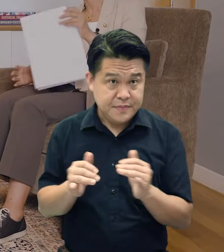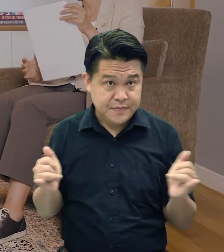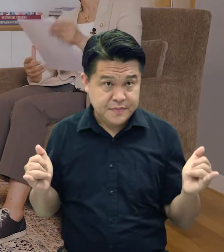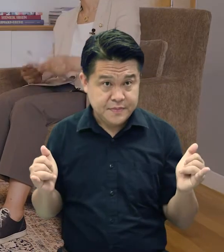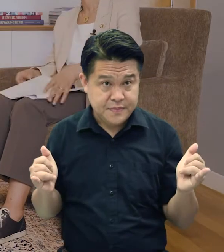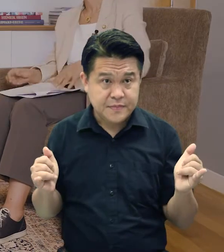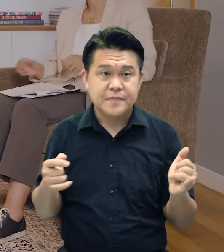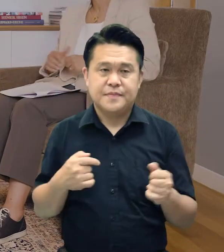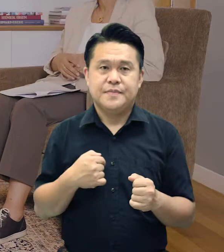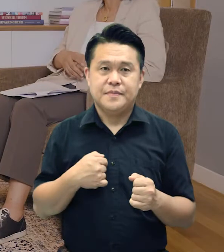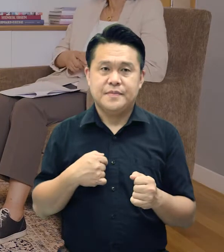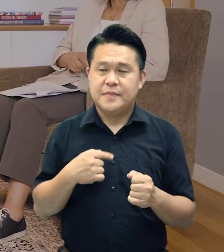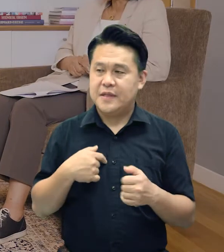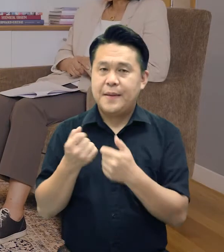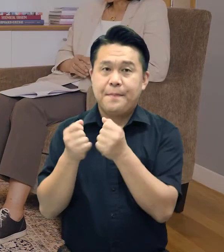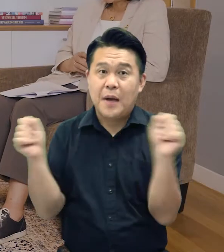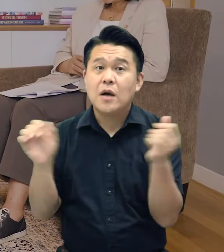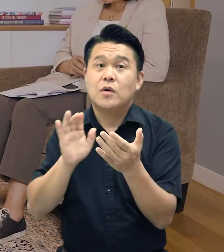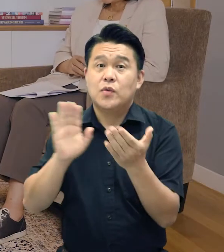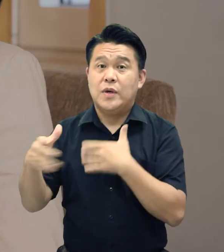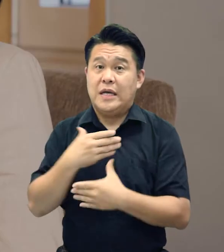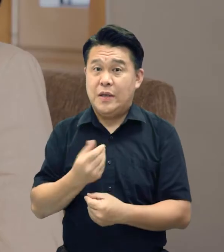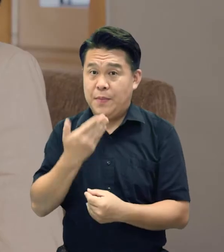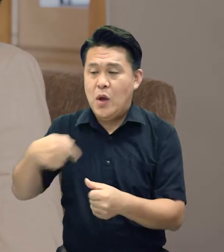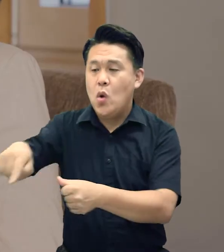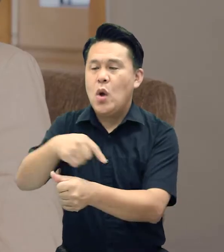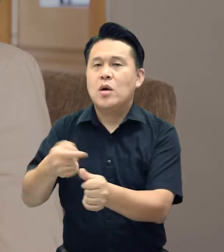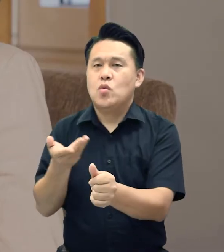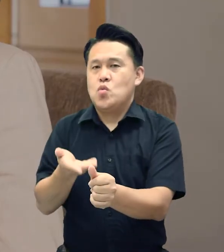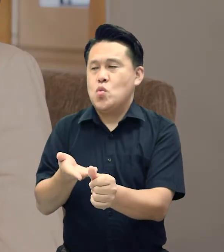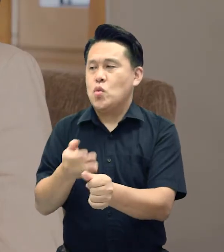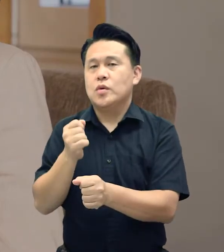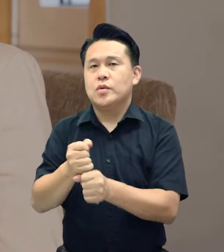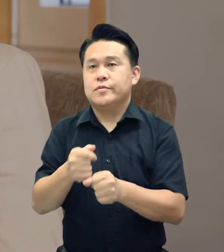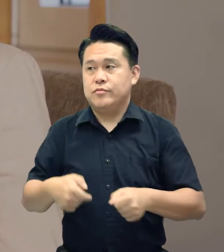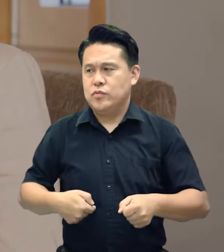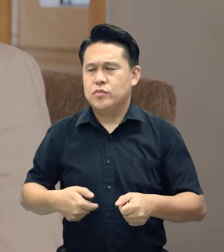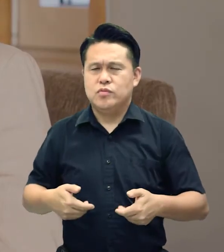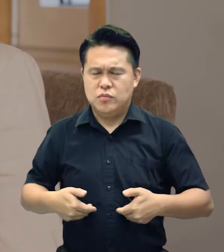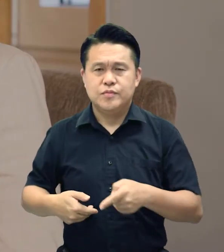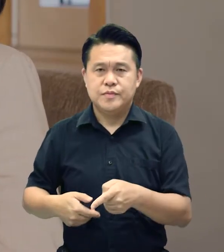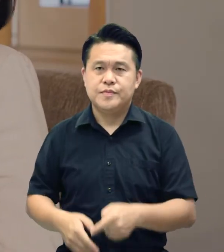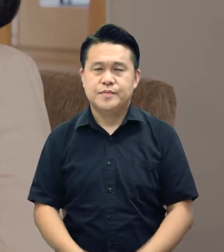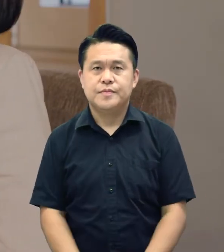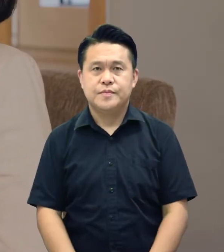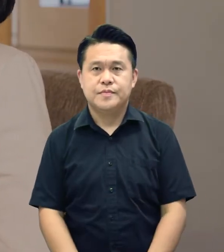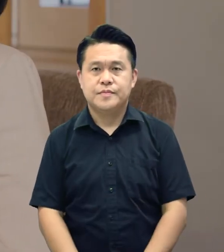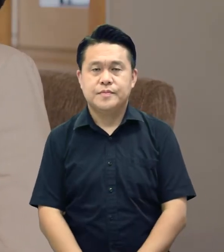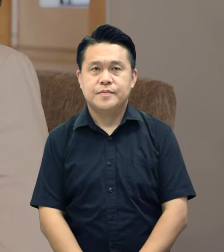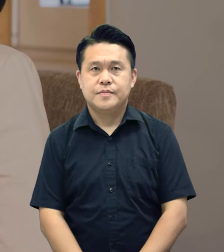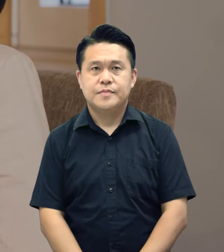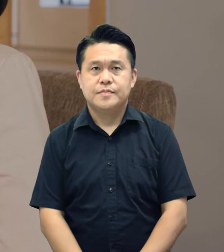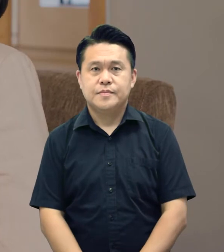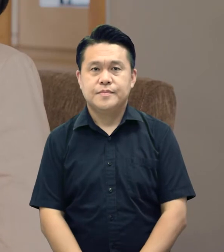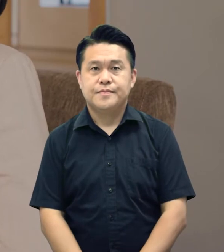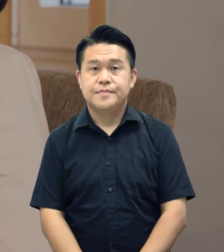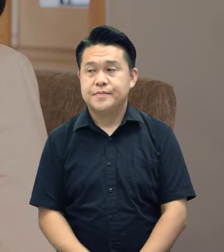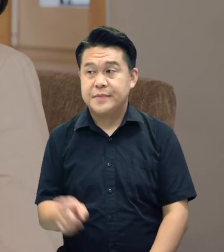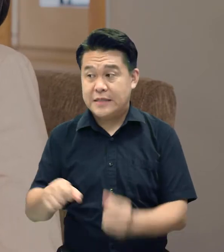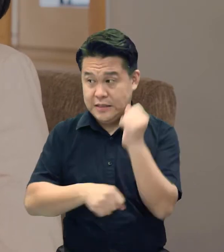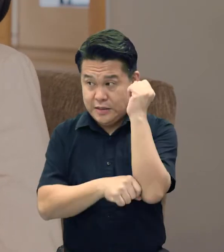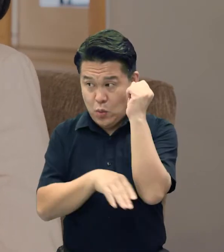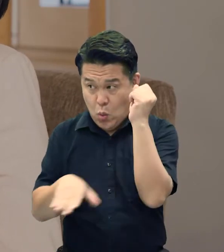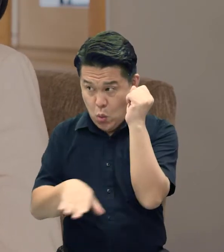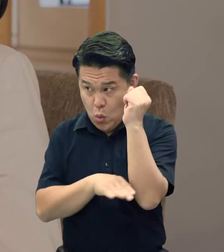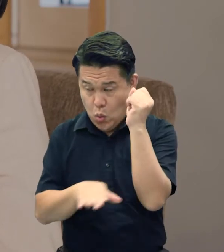we must create an environment where LGBTQI people can be safe after coming out. That's